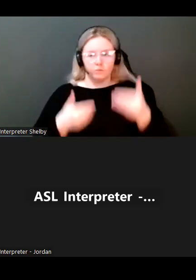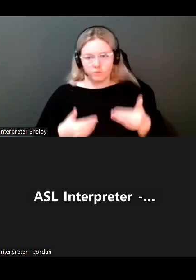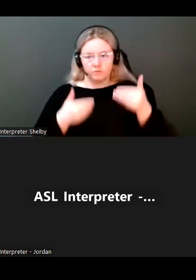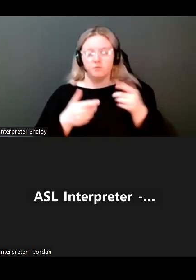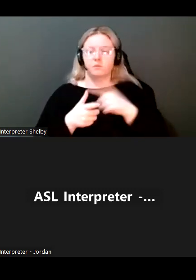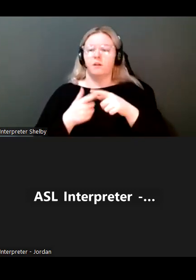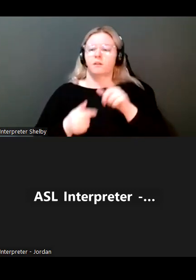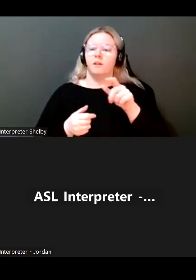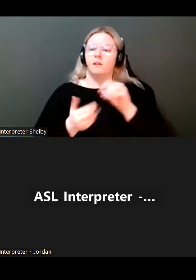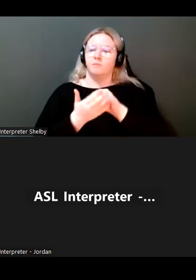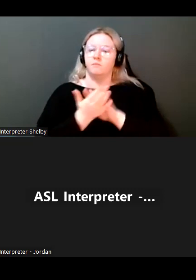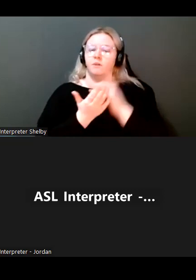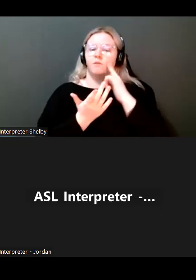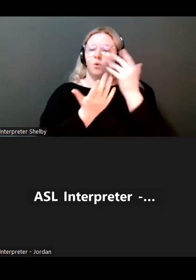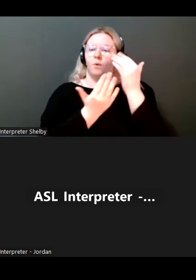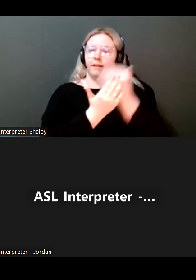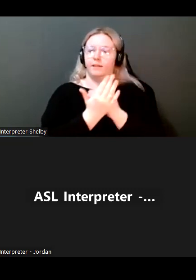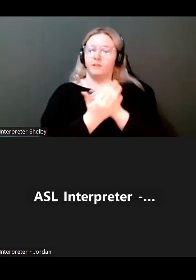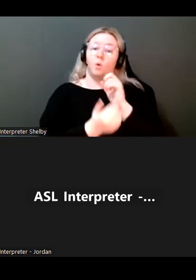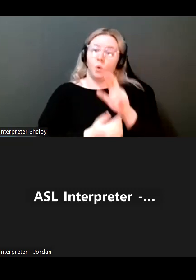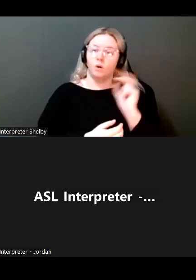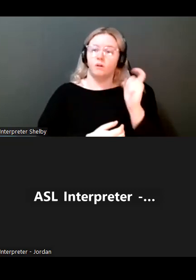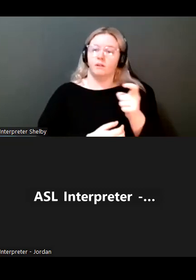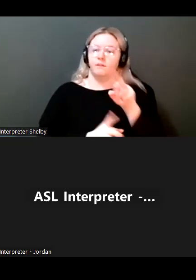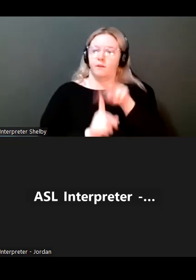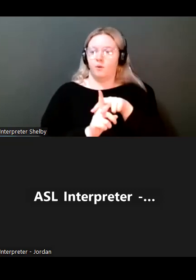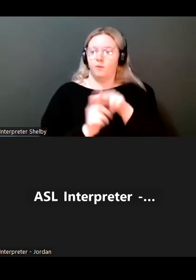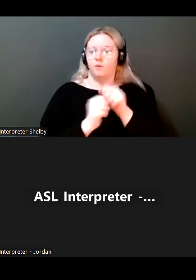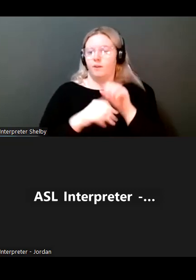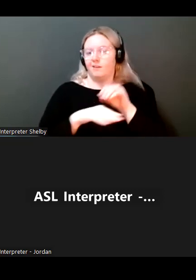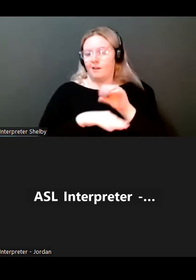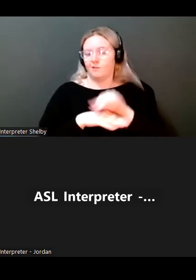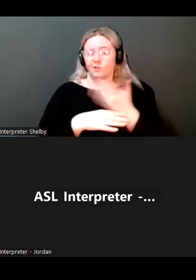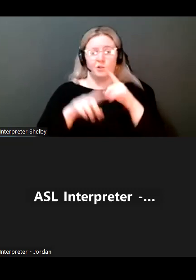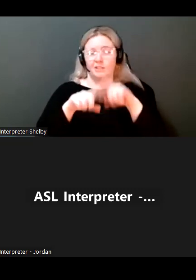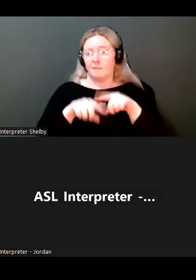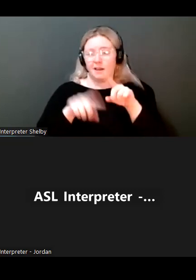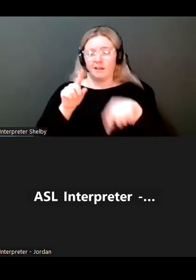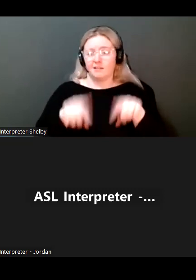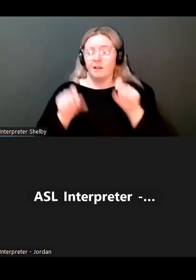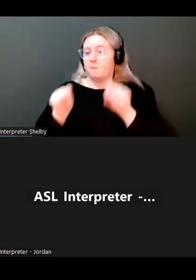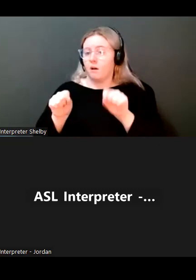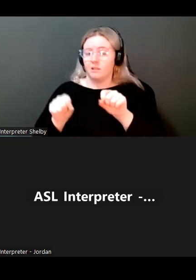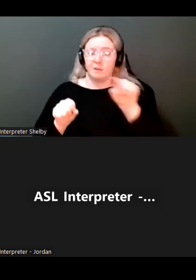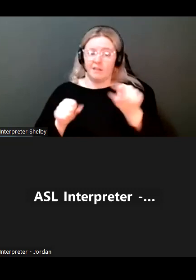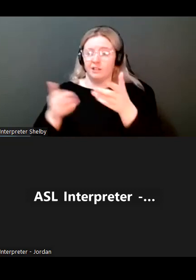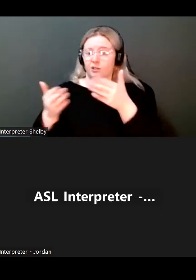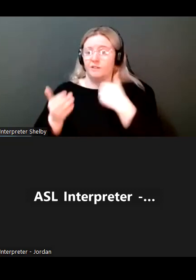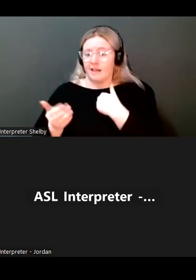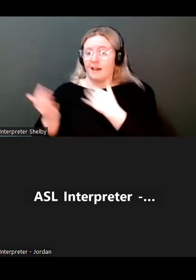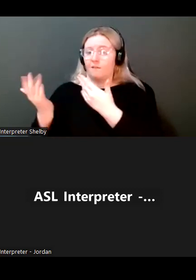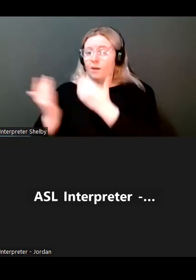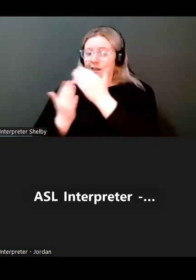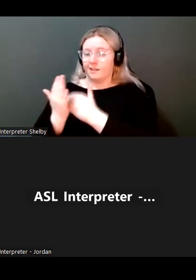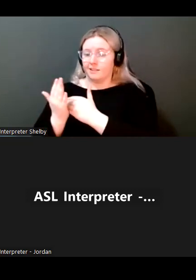either put on a wait list for services or given an appointment to the counselor. So, it depends. There can be a wait list for these services,